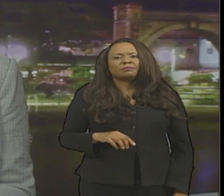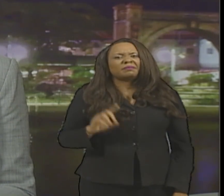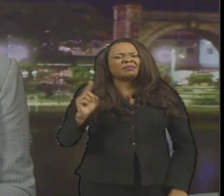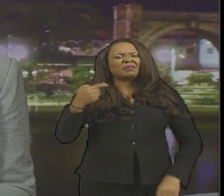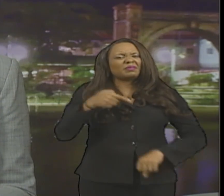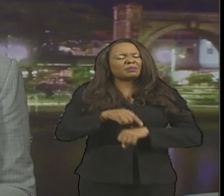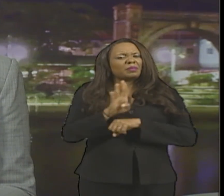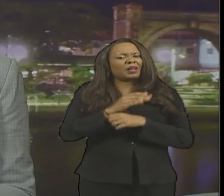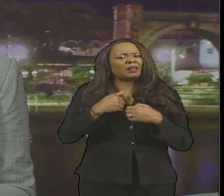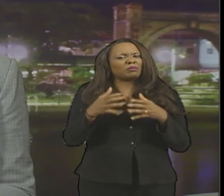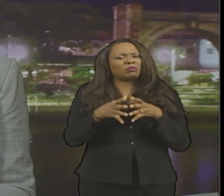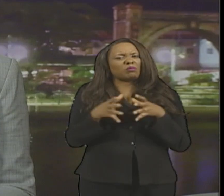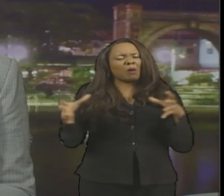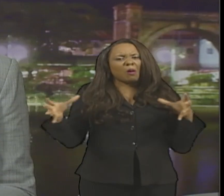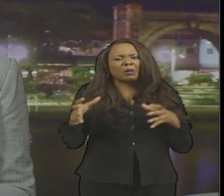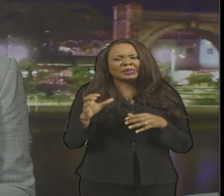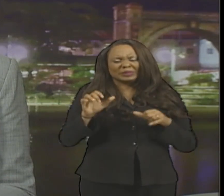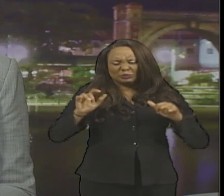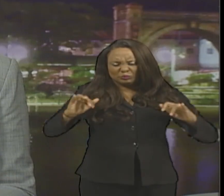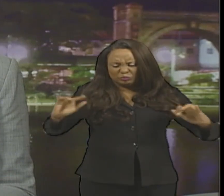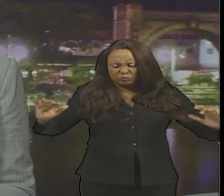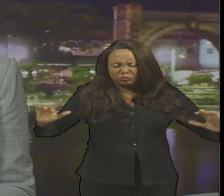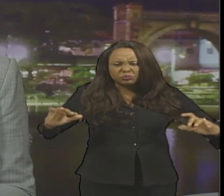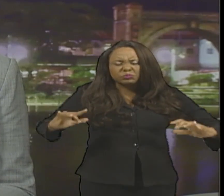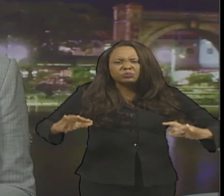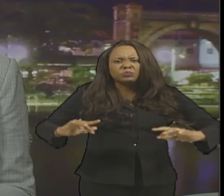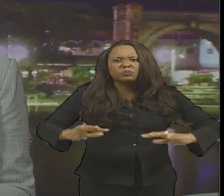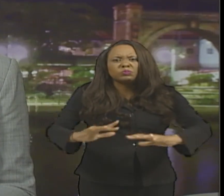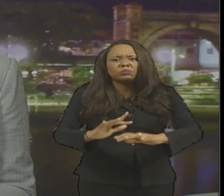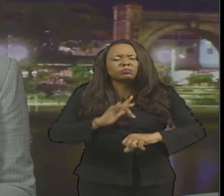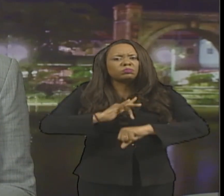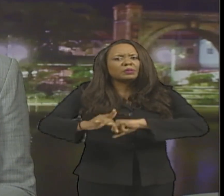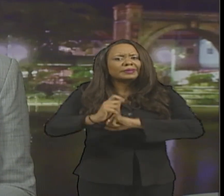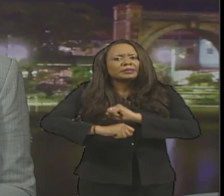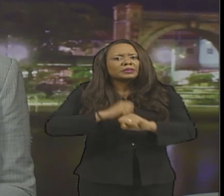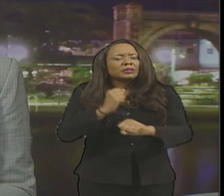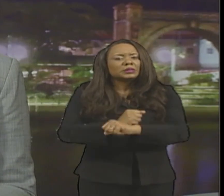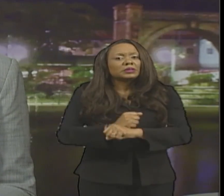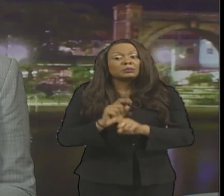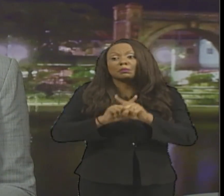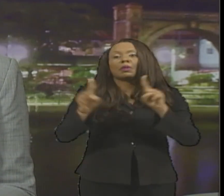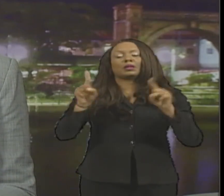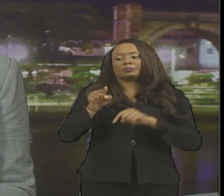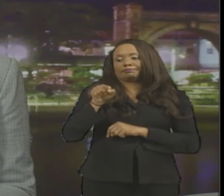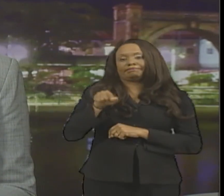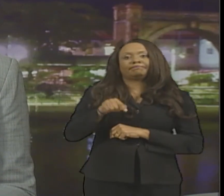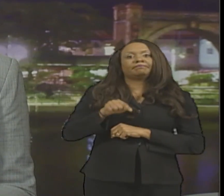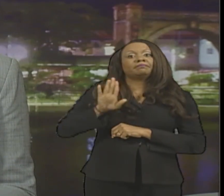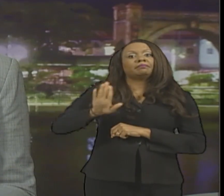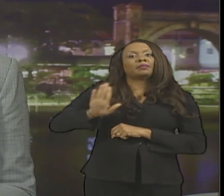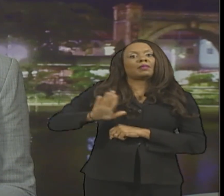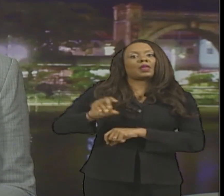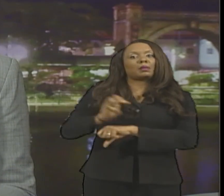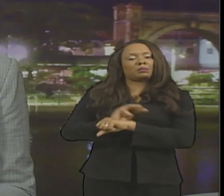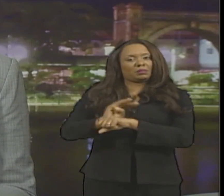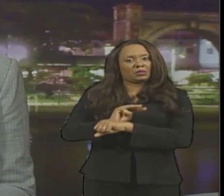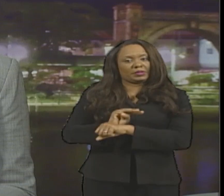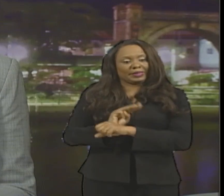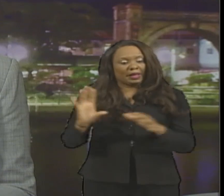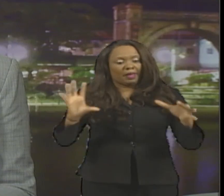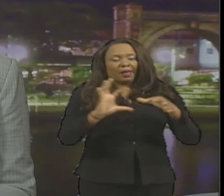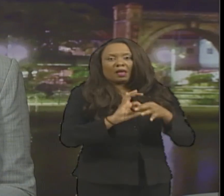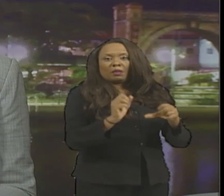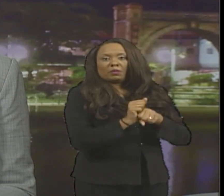Barbados has had such a large amount of the seaweed so early in the year. But his ministry, in conjunction with the Ministry of the Environment,